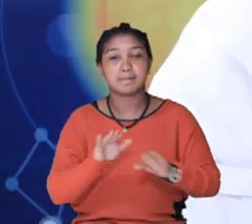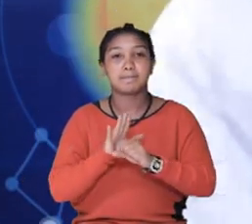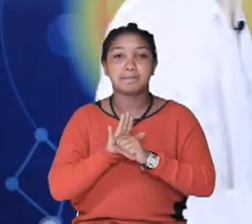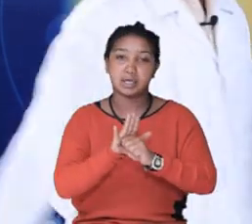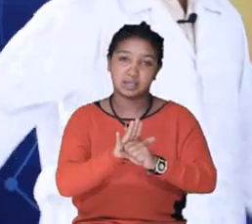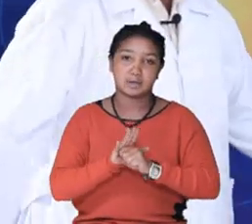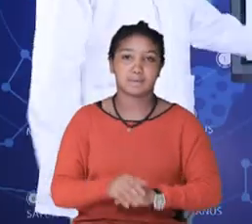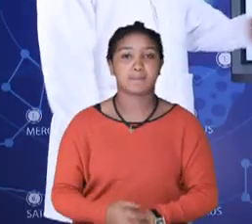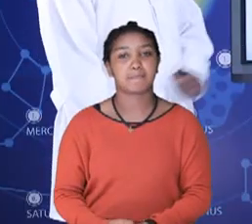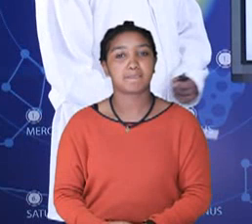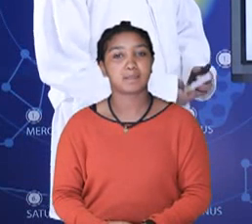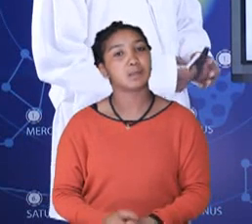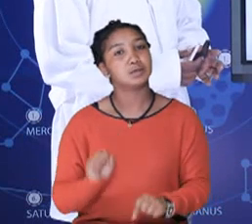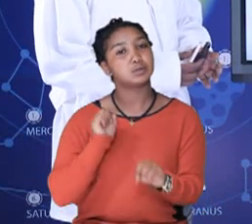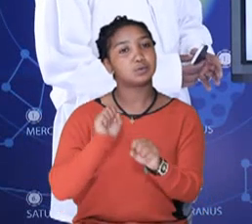pressure.